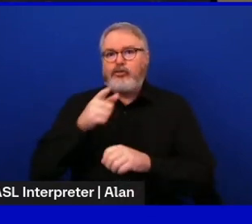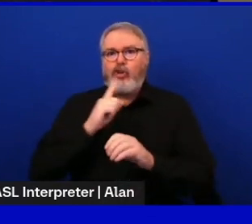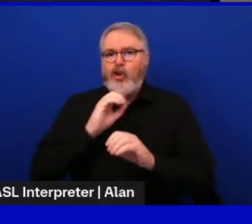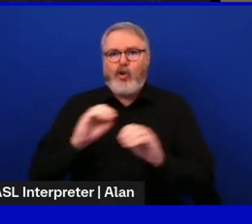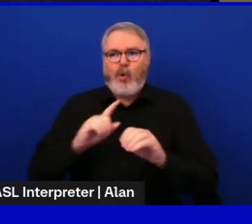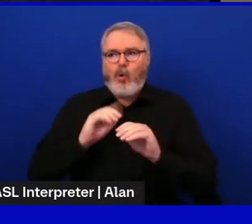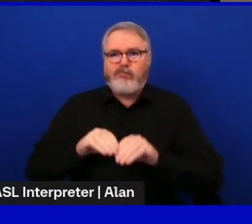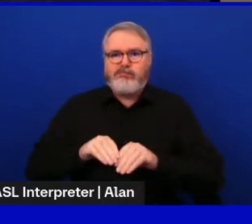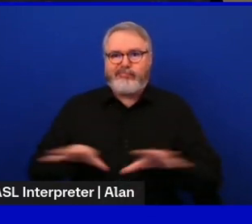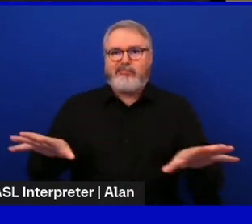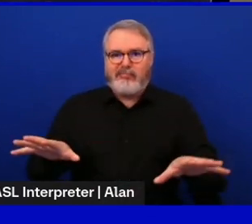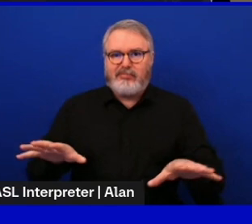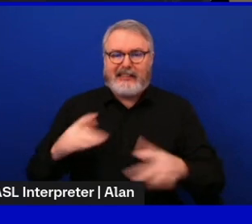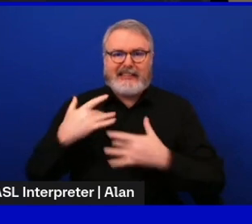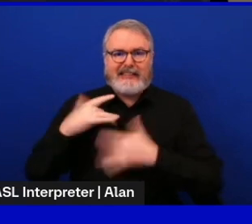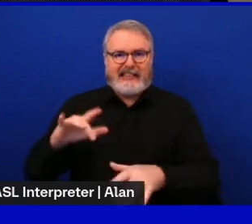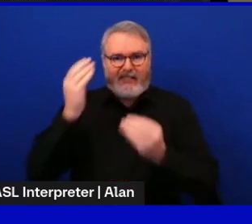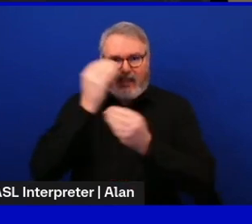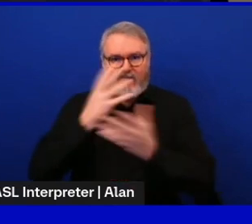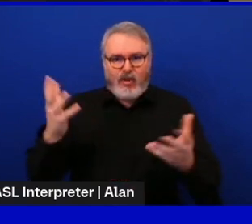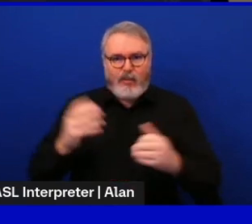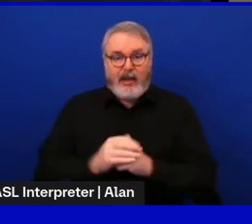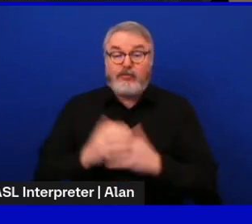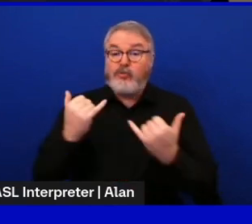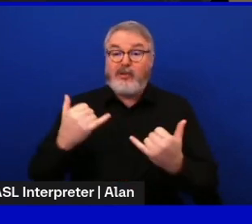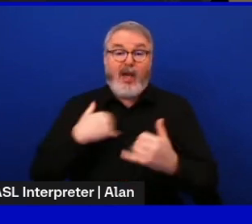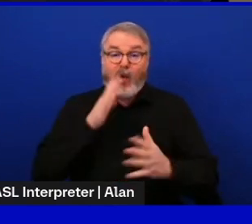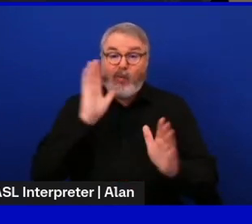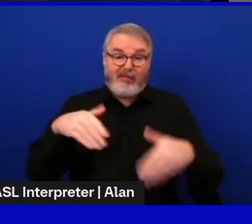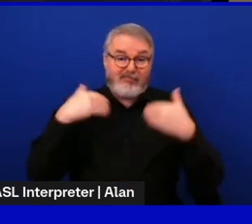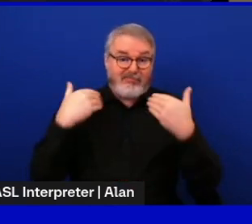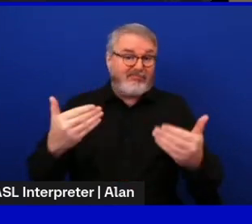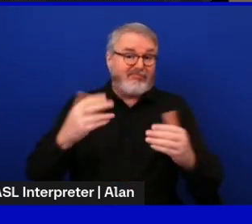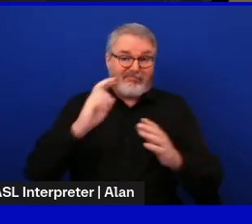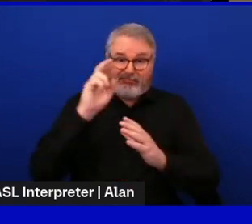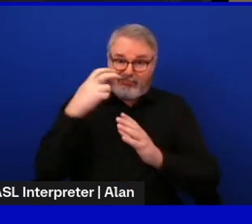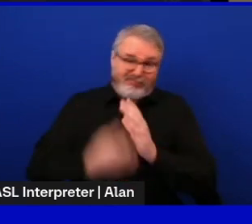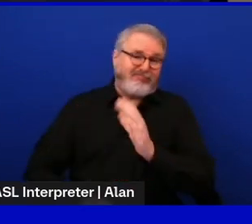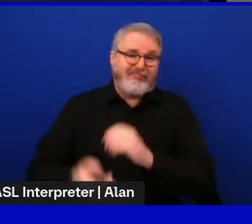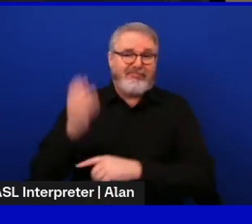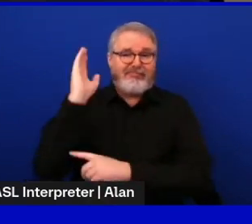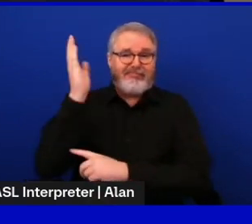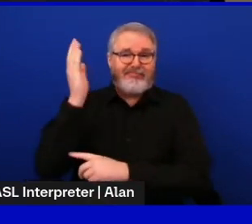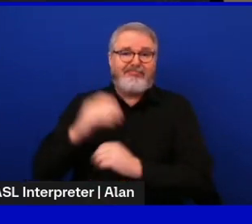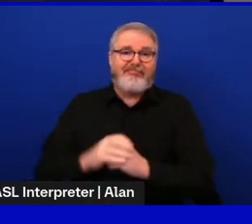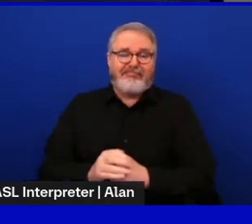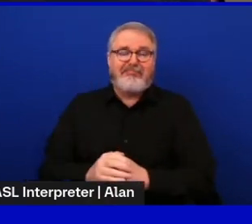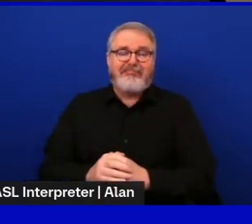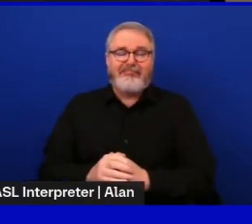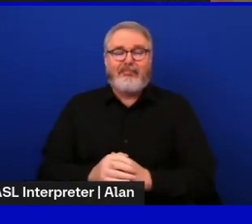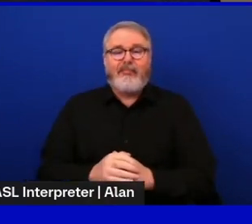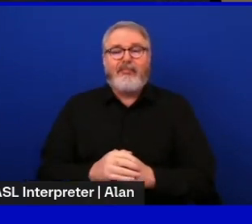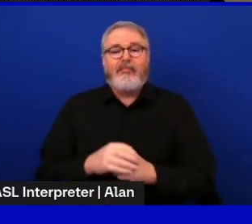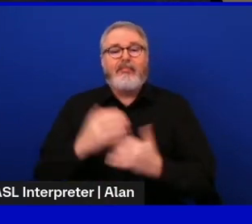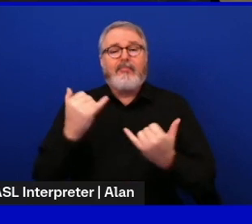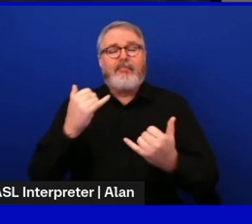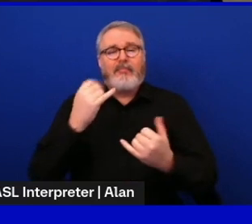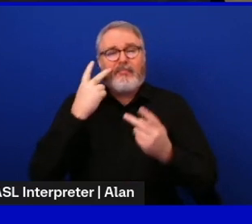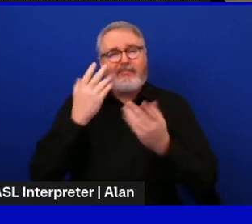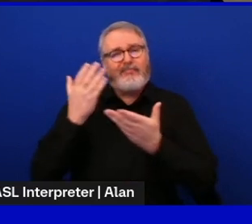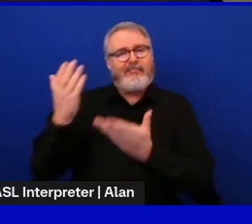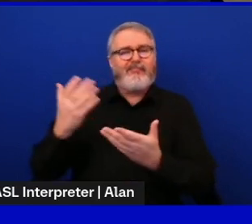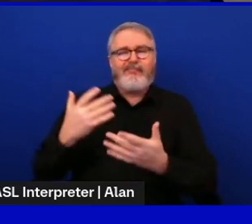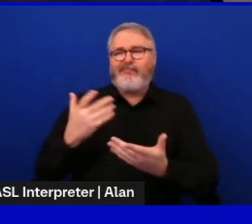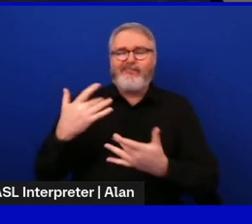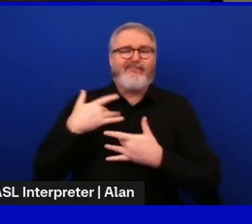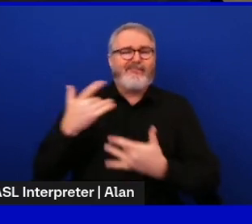sensitive information. So let's kind of dive into it. So if we look at the kind of general state